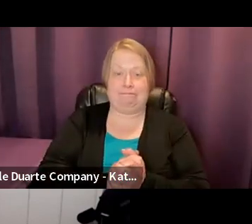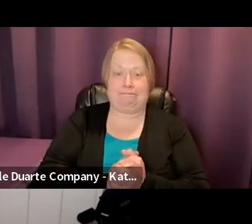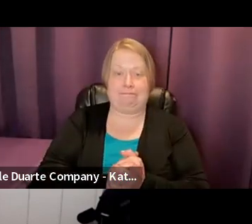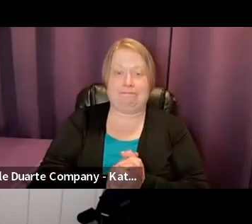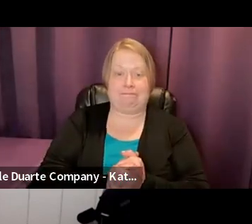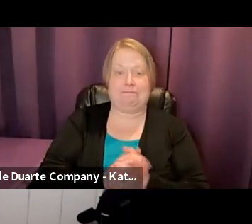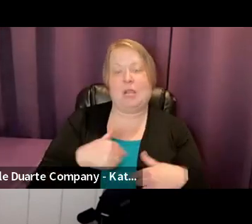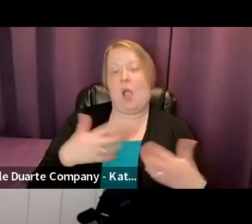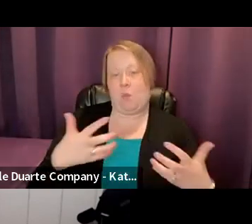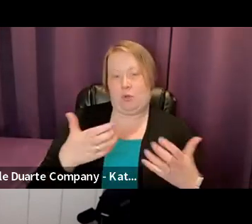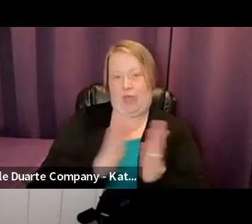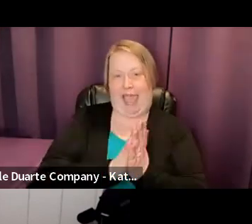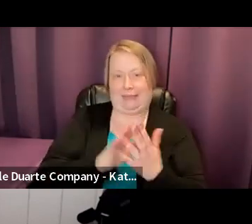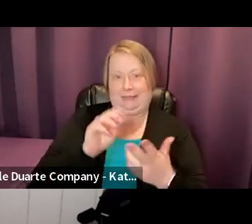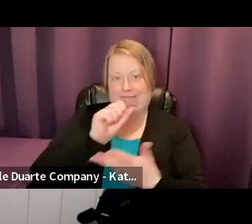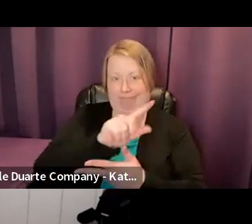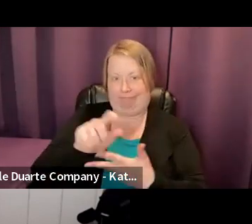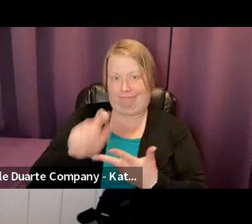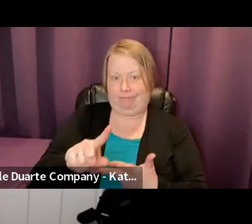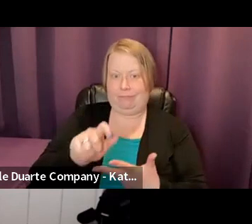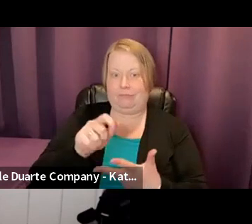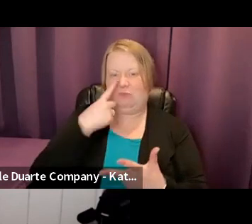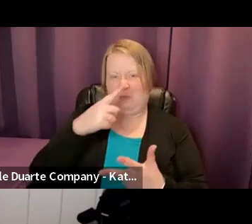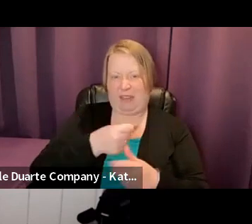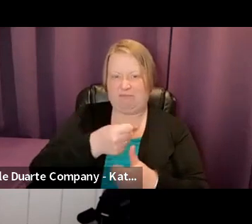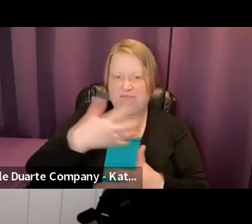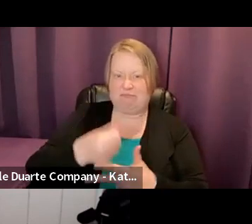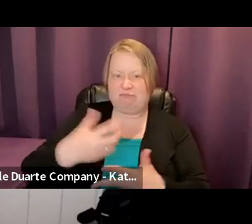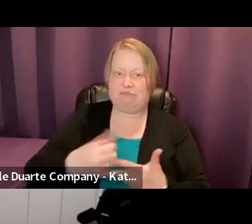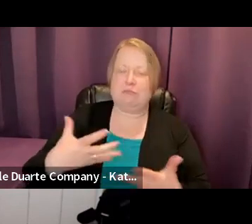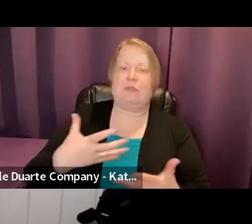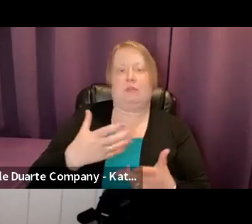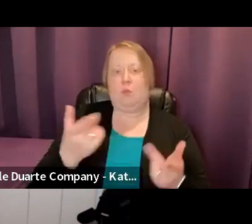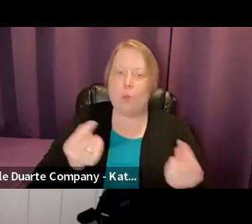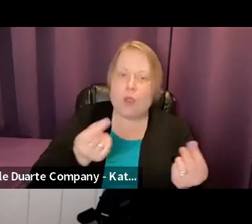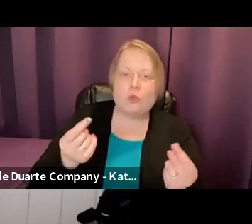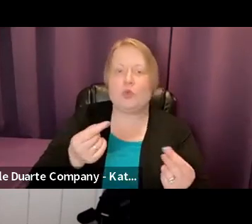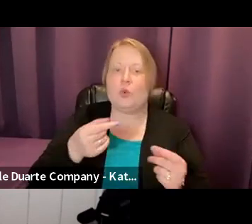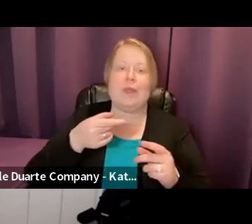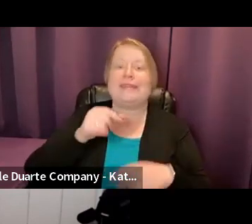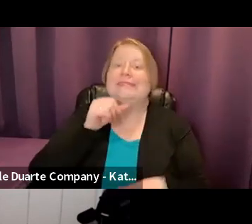I'd like to ask each of you if you could talk a little bit more about what you do that's